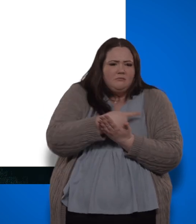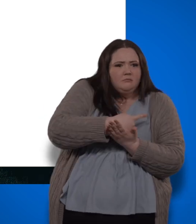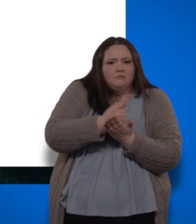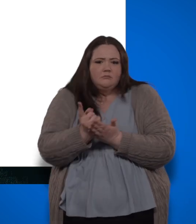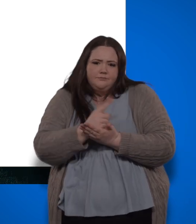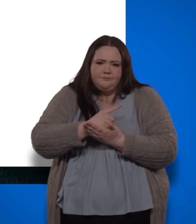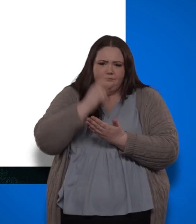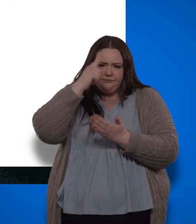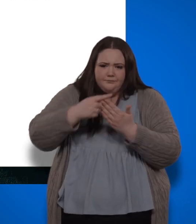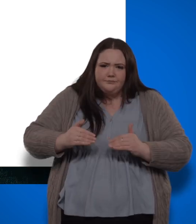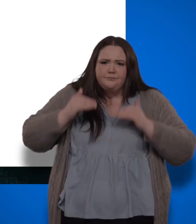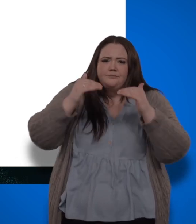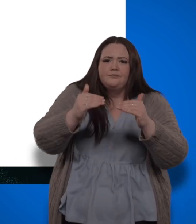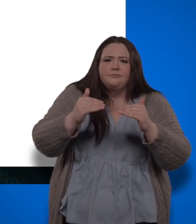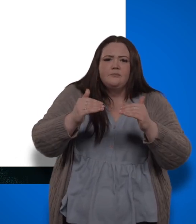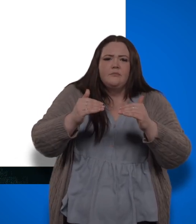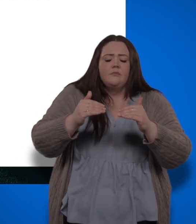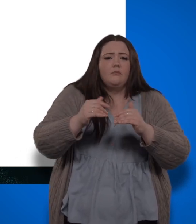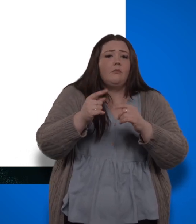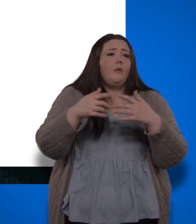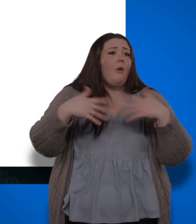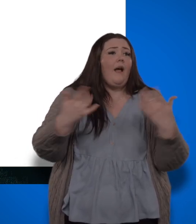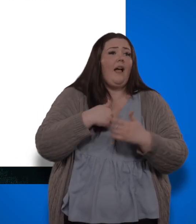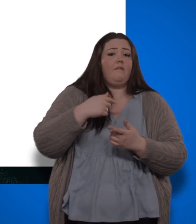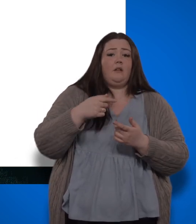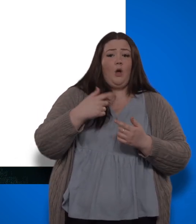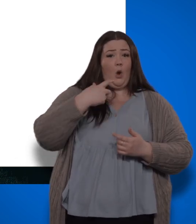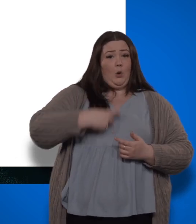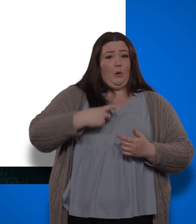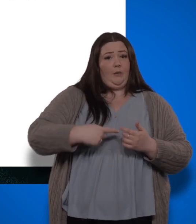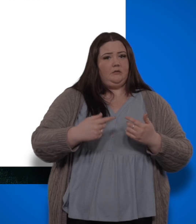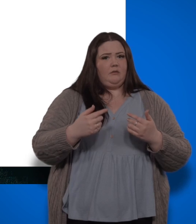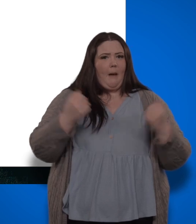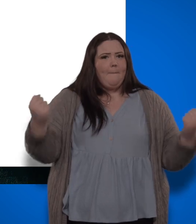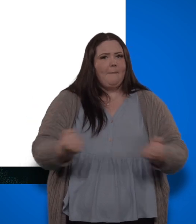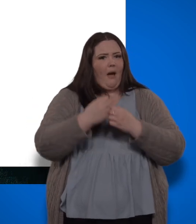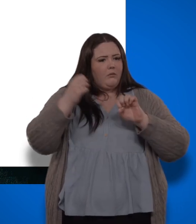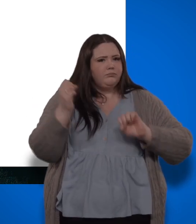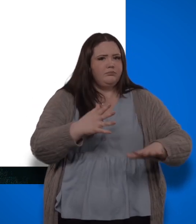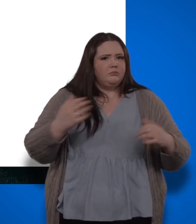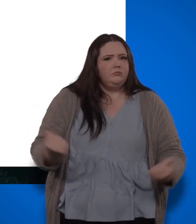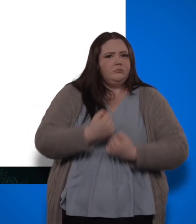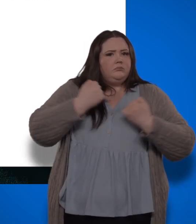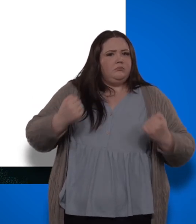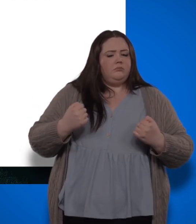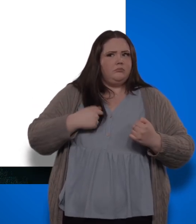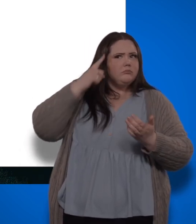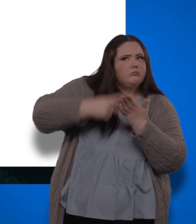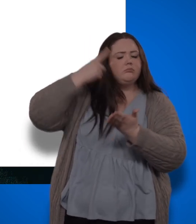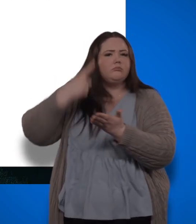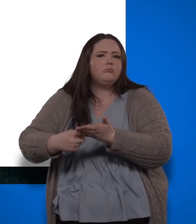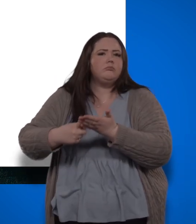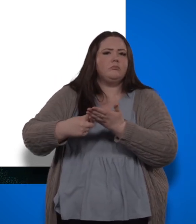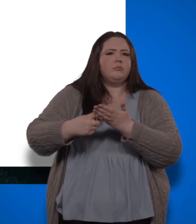and more power and more capabilities. There are bound to be malevolent, evil people out there who are going to use these enhanced powers for great